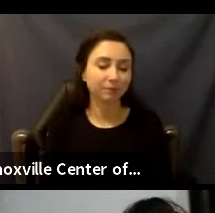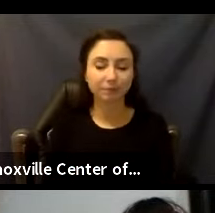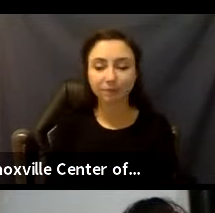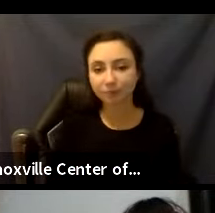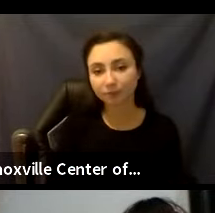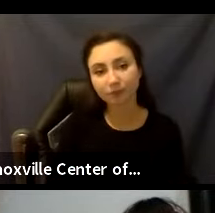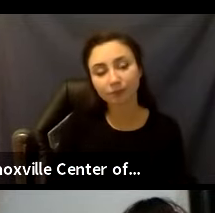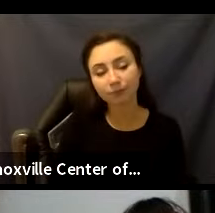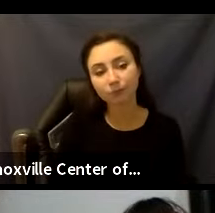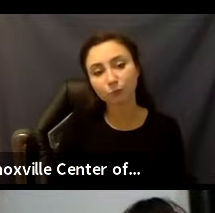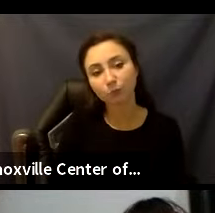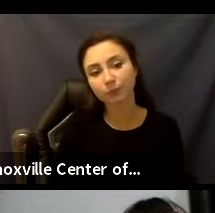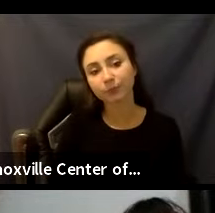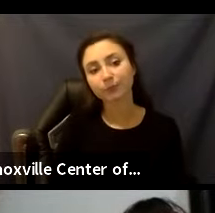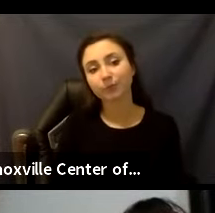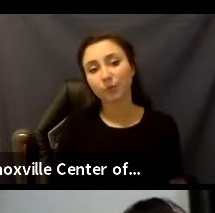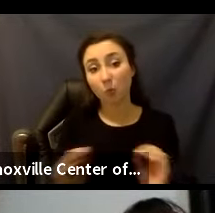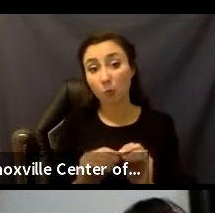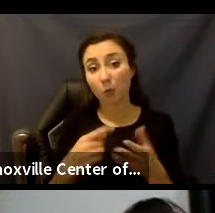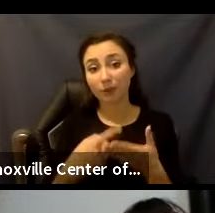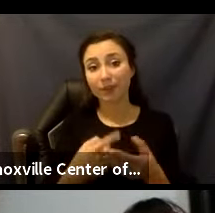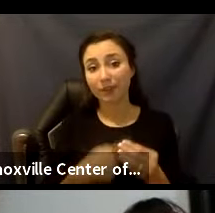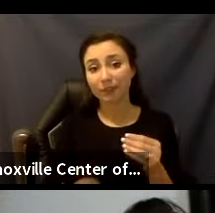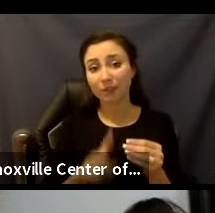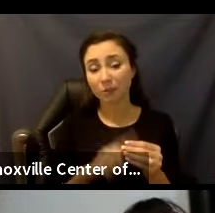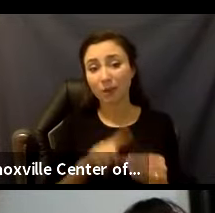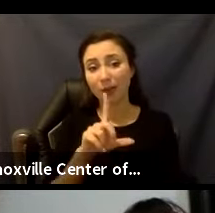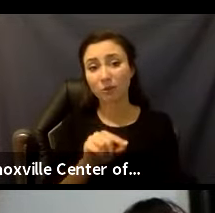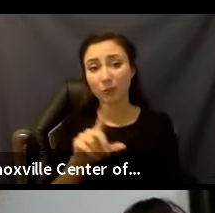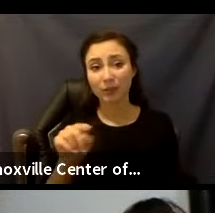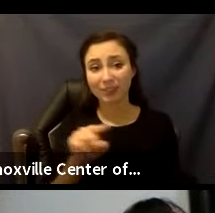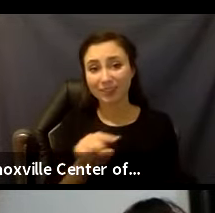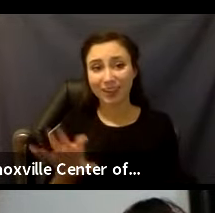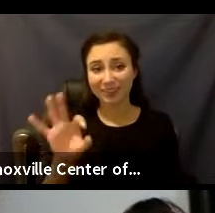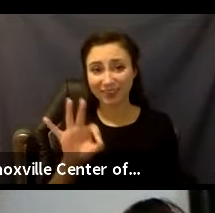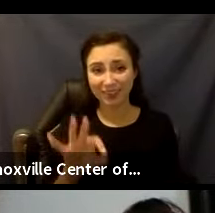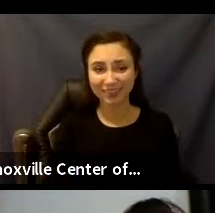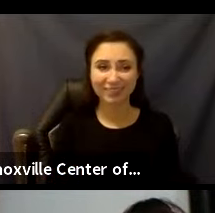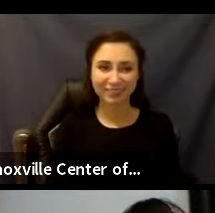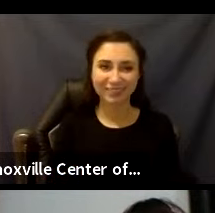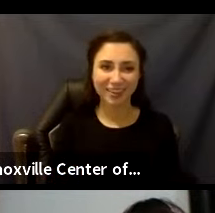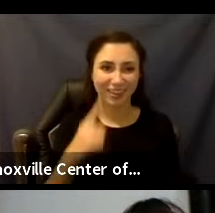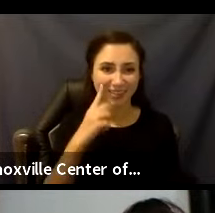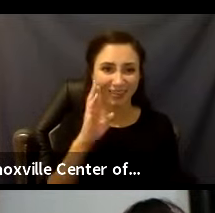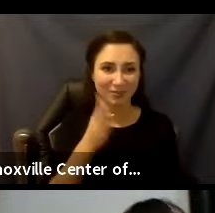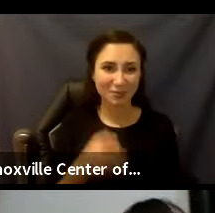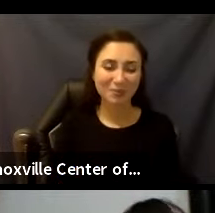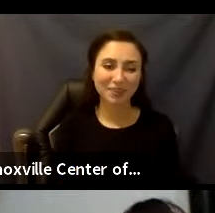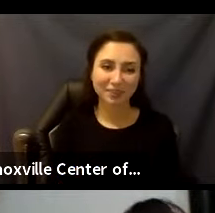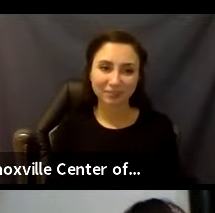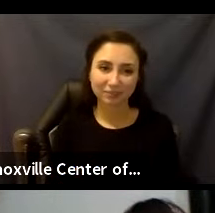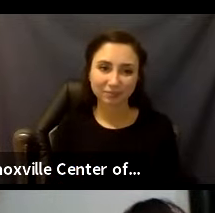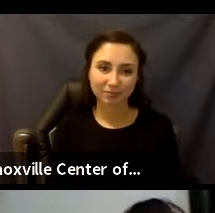9. Further discussion on 2020-9, I think. I think it's going to be 2029.